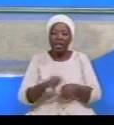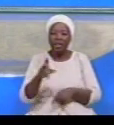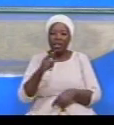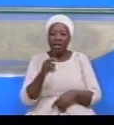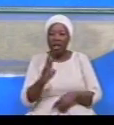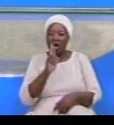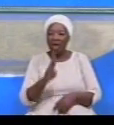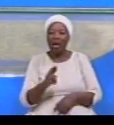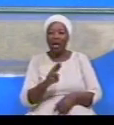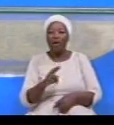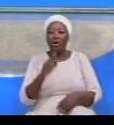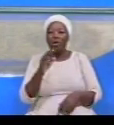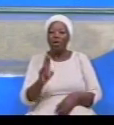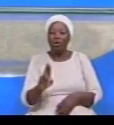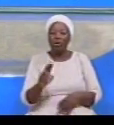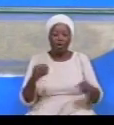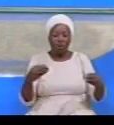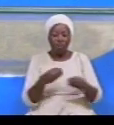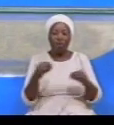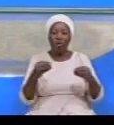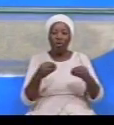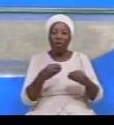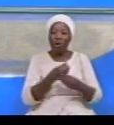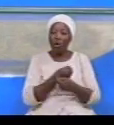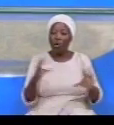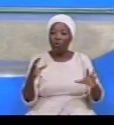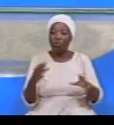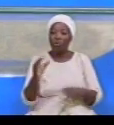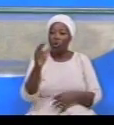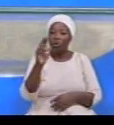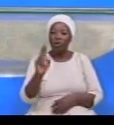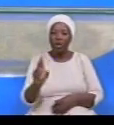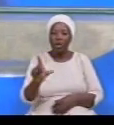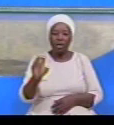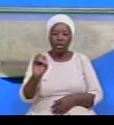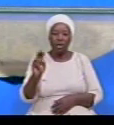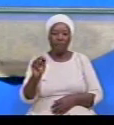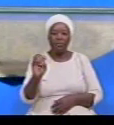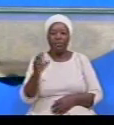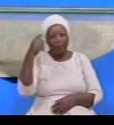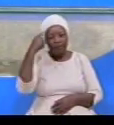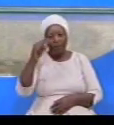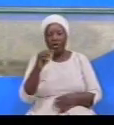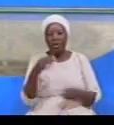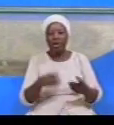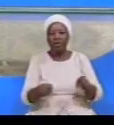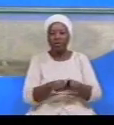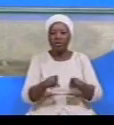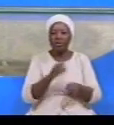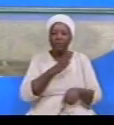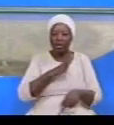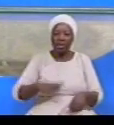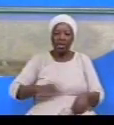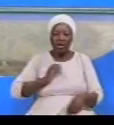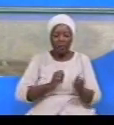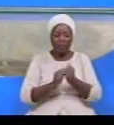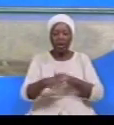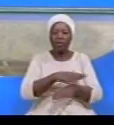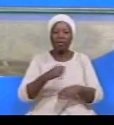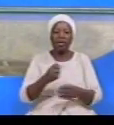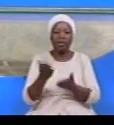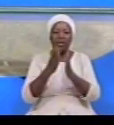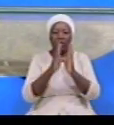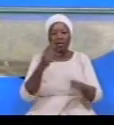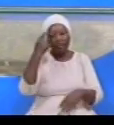even Christ, our Passover, is sacrificed for us.